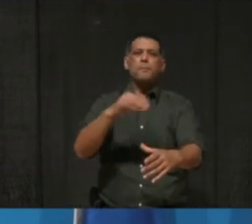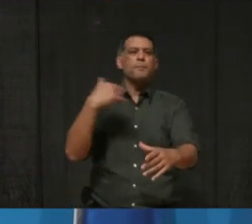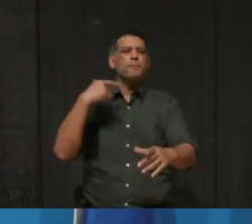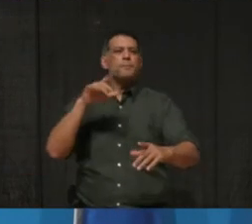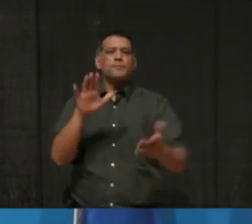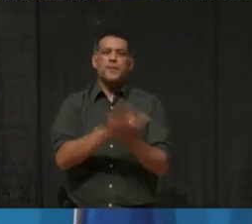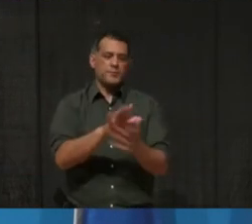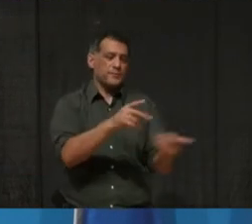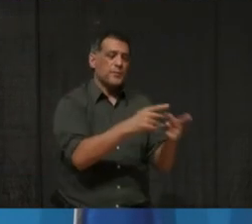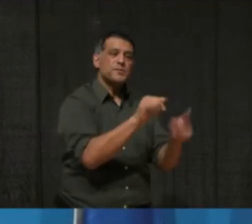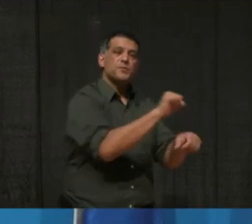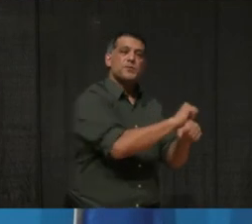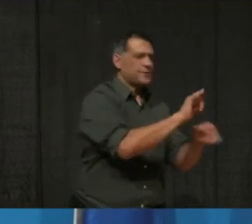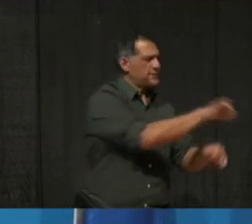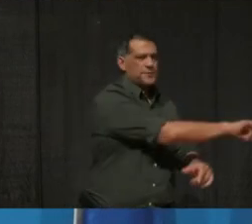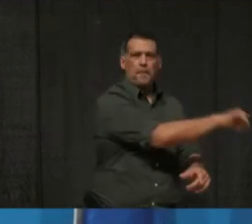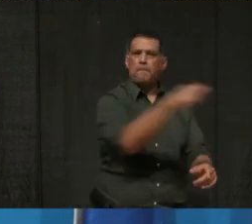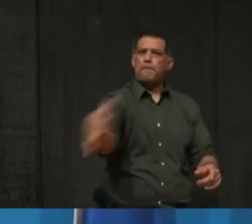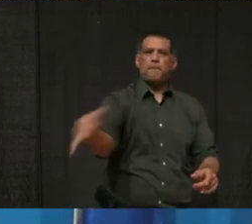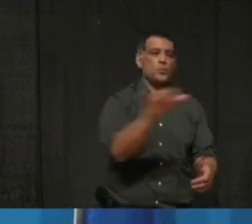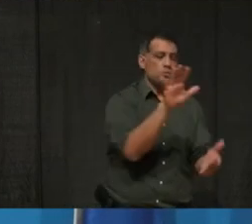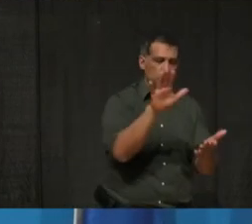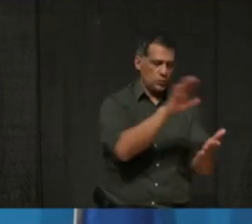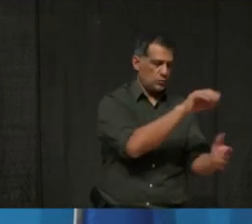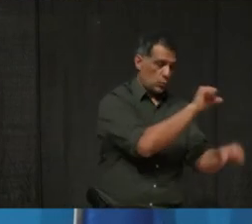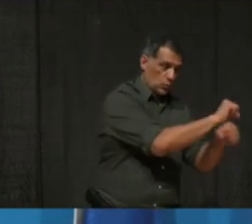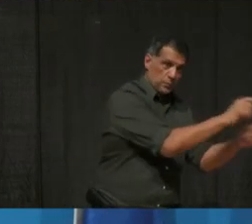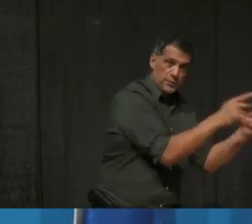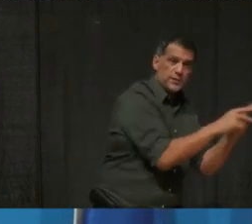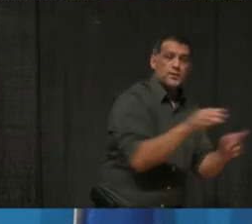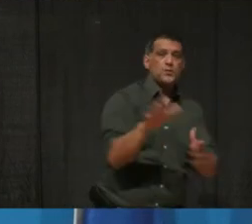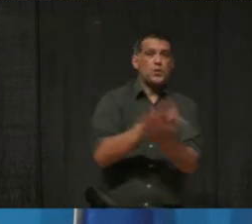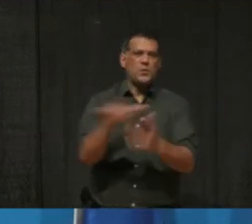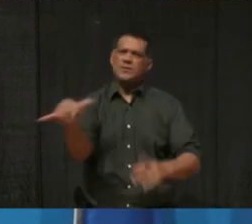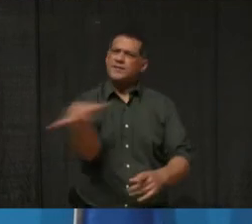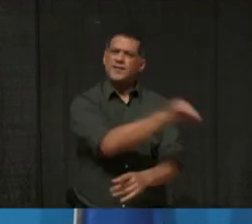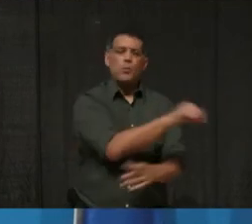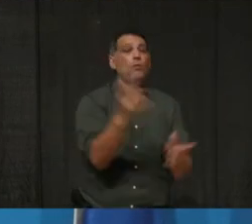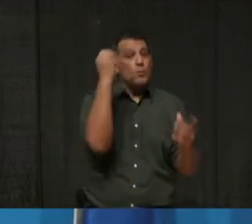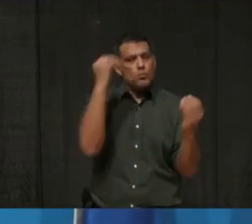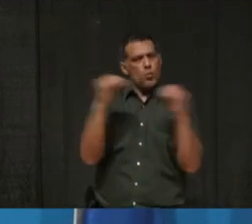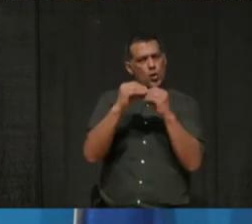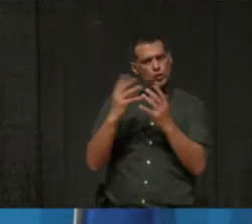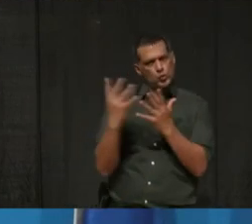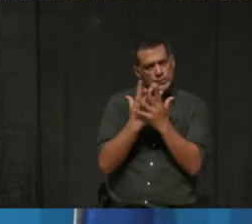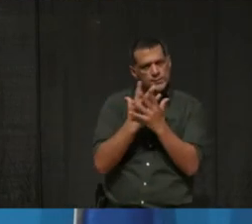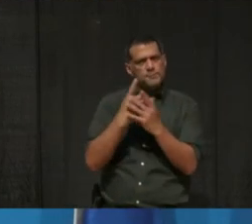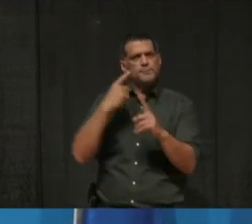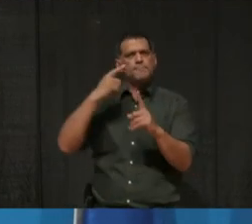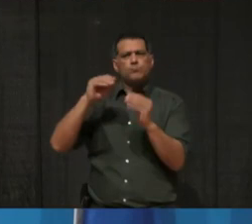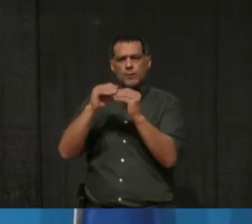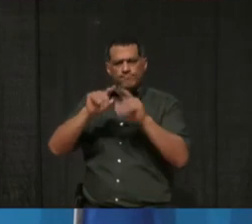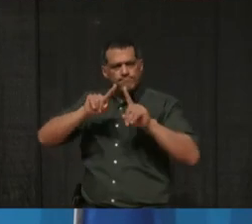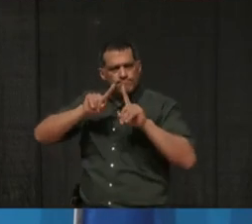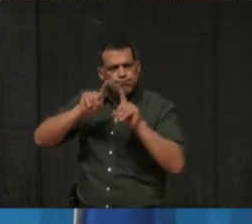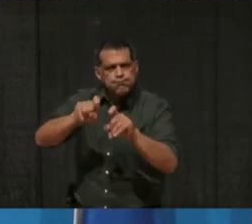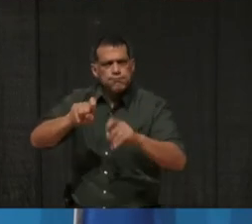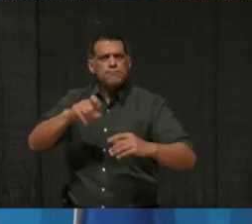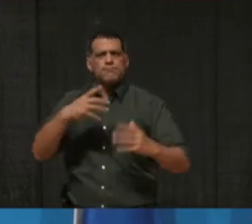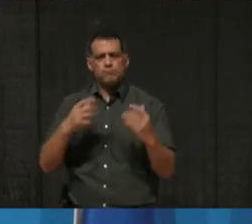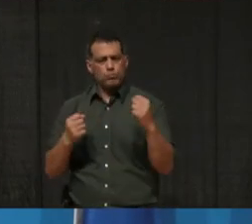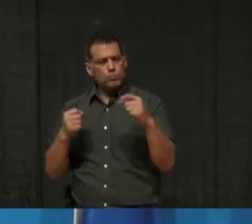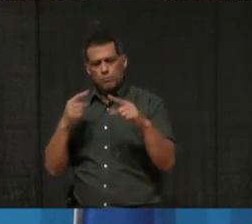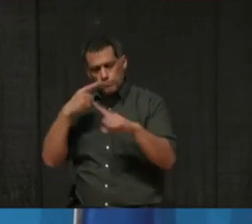workplaces. Certainly more active screening of students, making sure that there's additional support, personal protective equipment